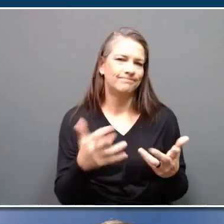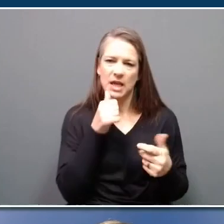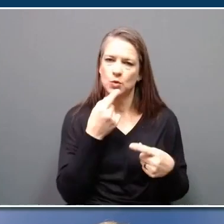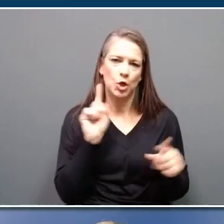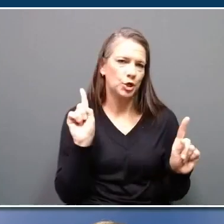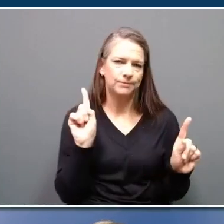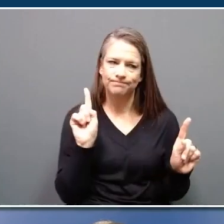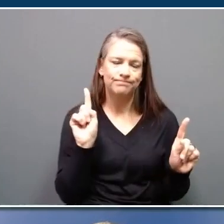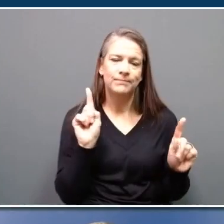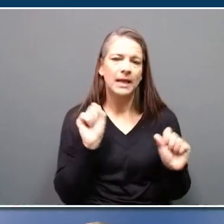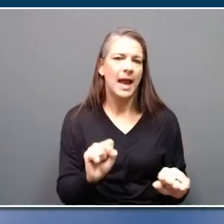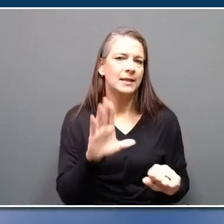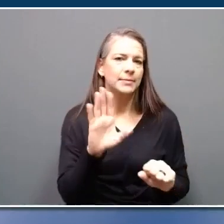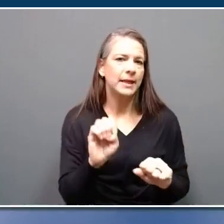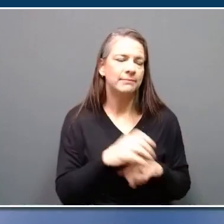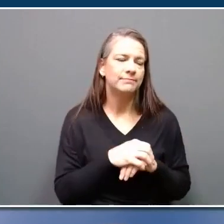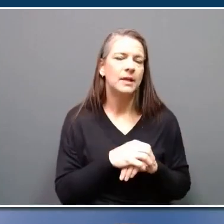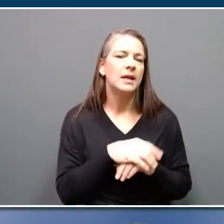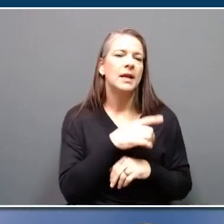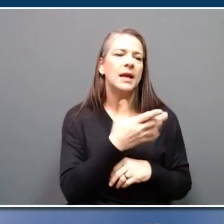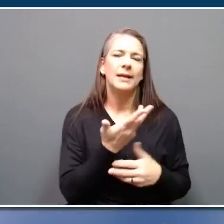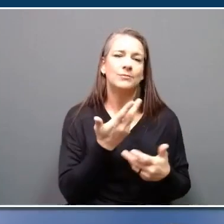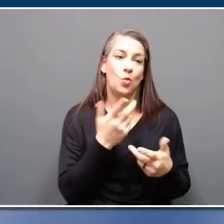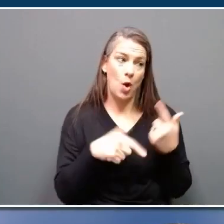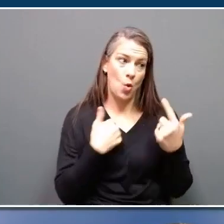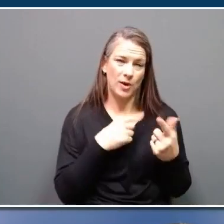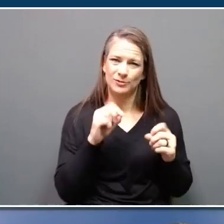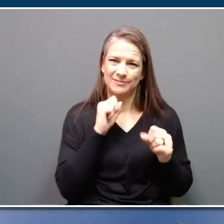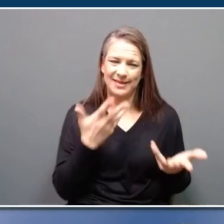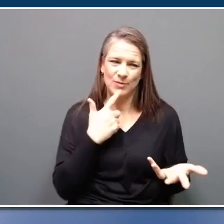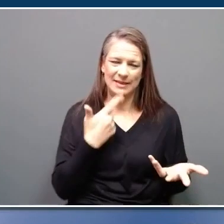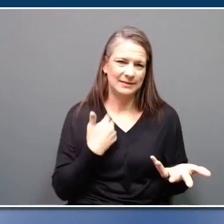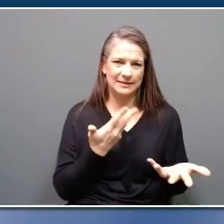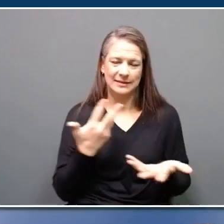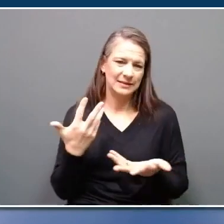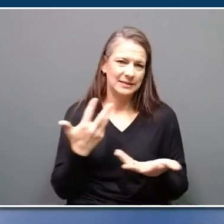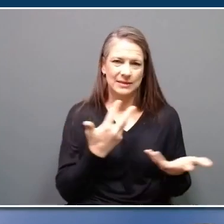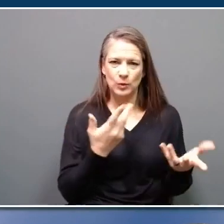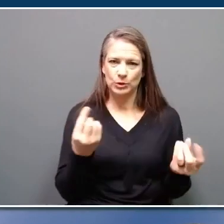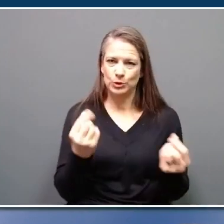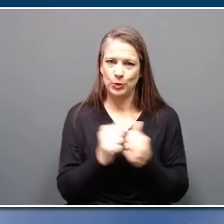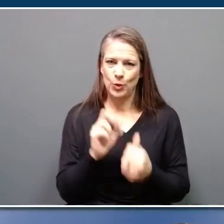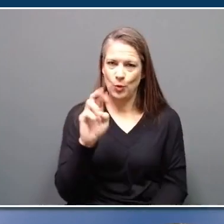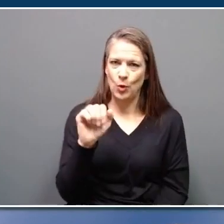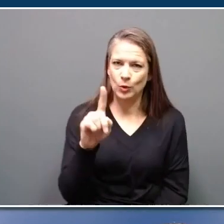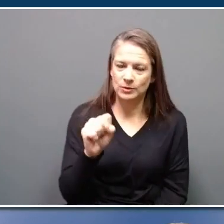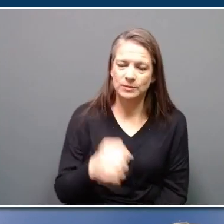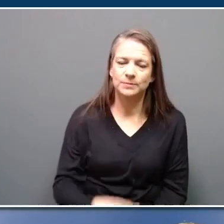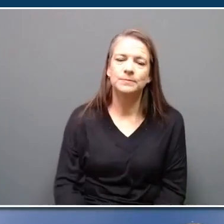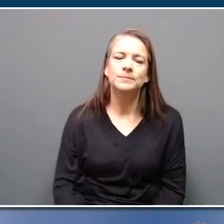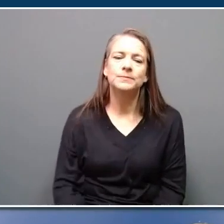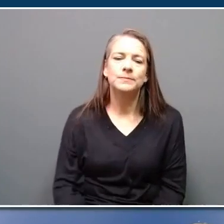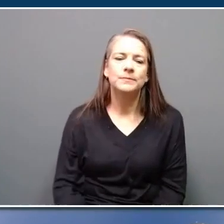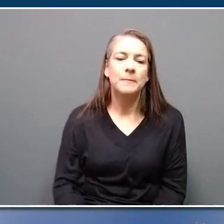and there will be limited amounts that we can do on some of these roadways. As you look at this slide, this is about how